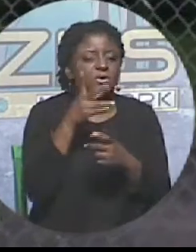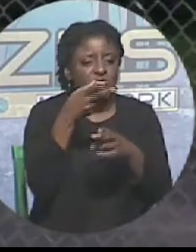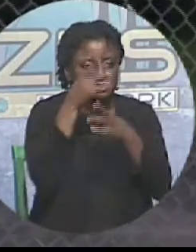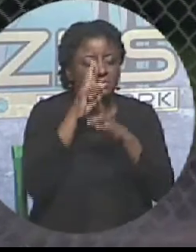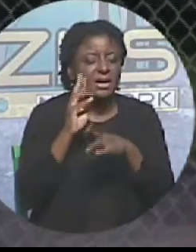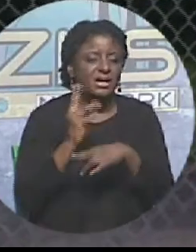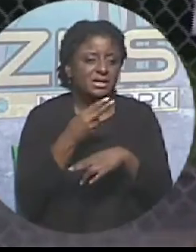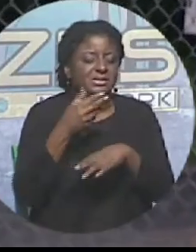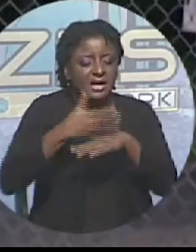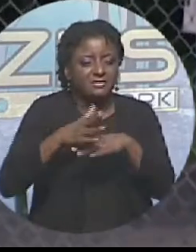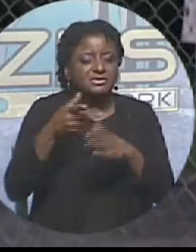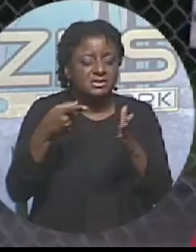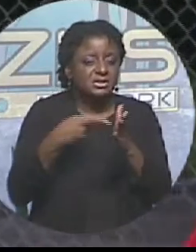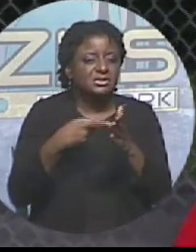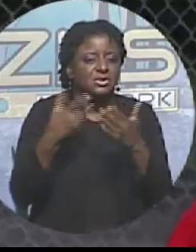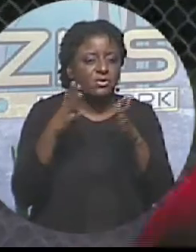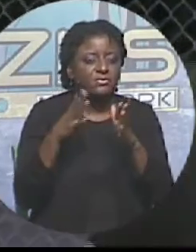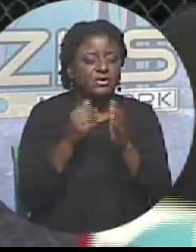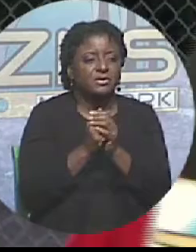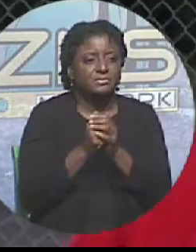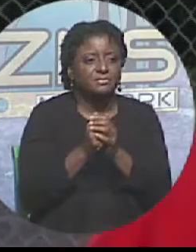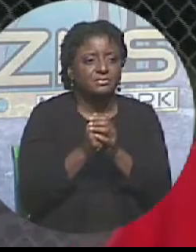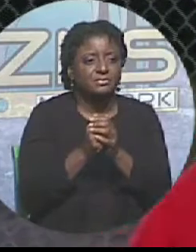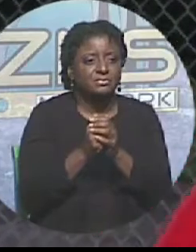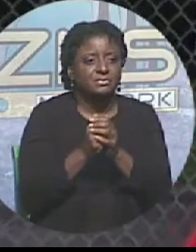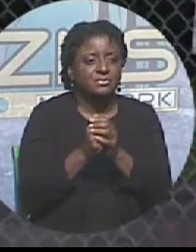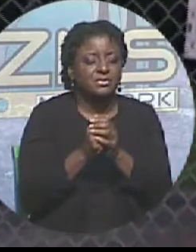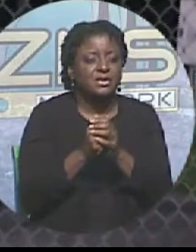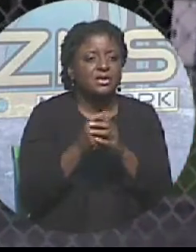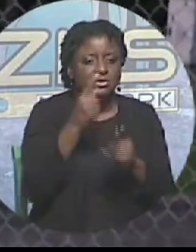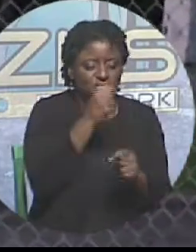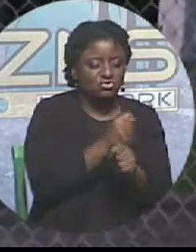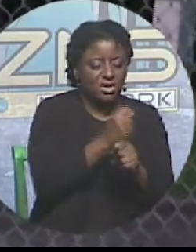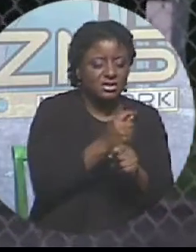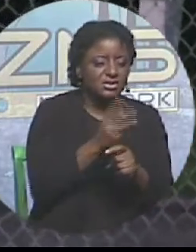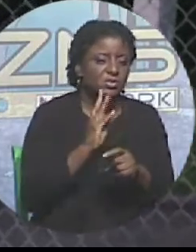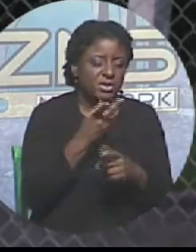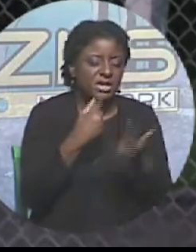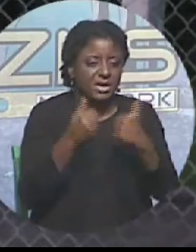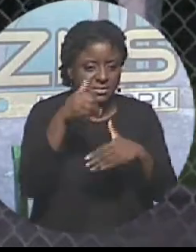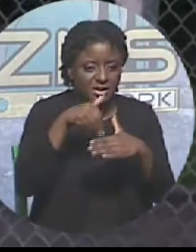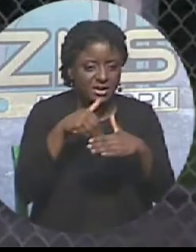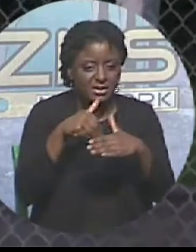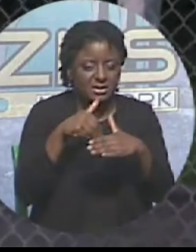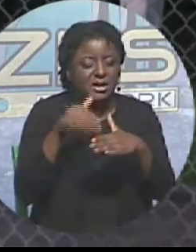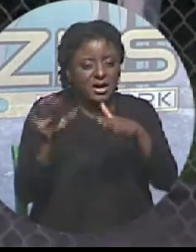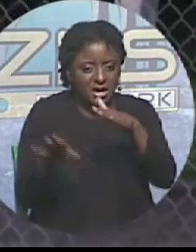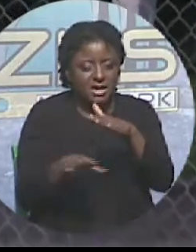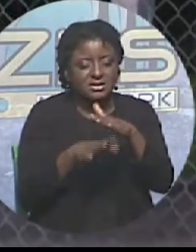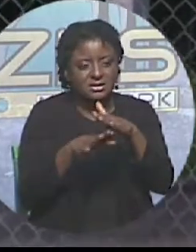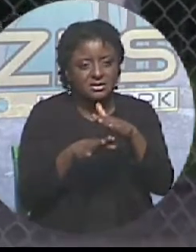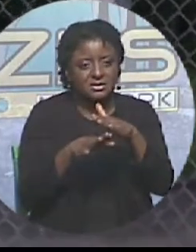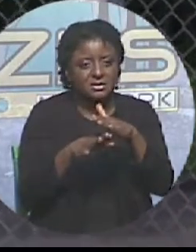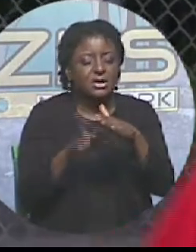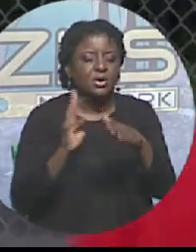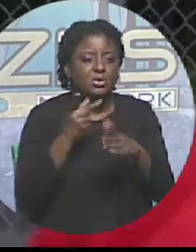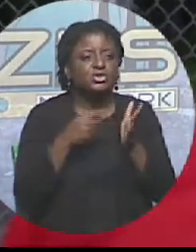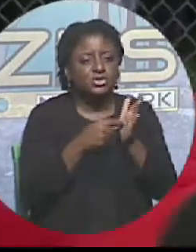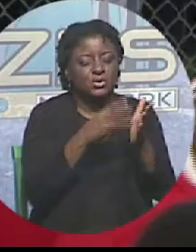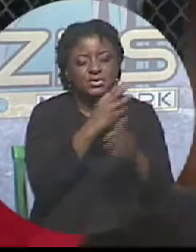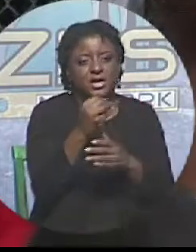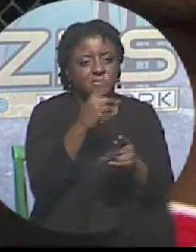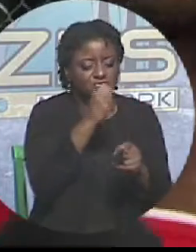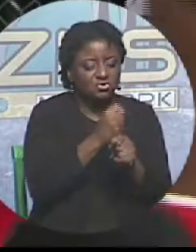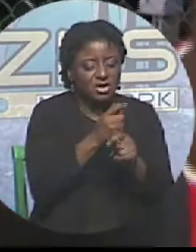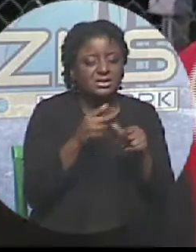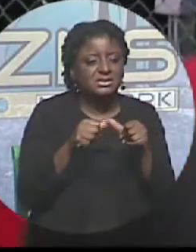over. They said Batelco is unstoppable, not the Truckers. Actually, we came in as the underdogs, you know, but we come, you know, to show them that the Truckers is still here,